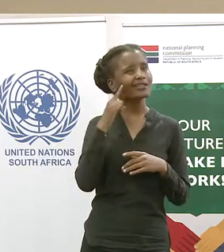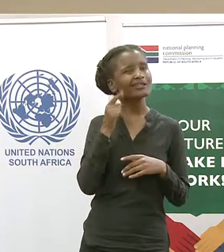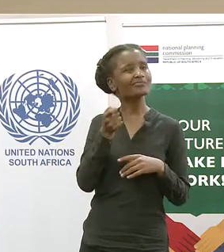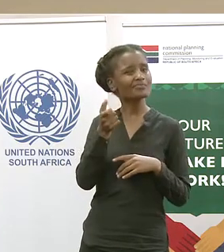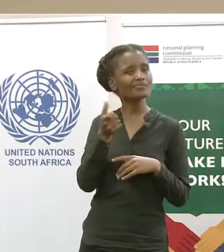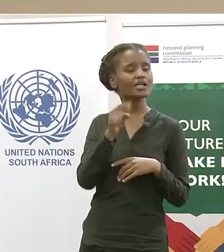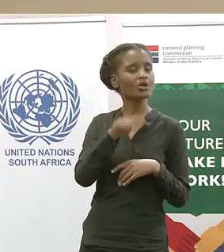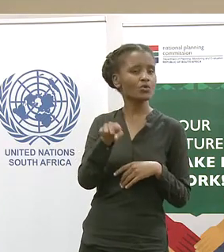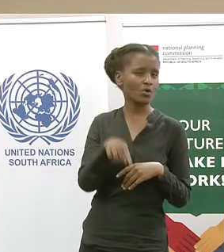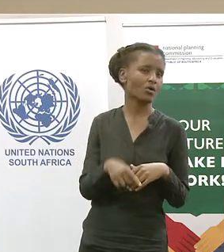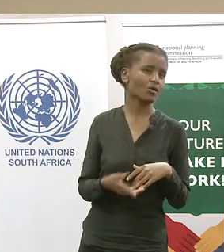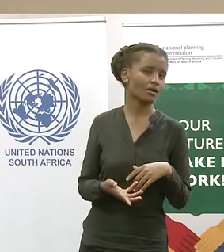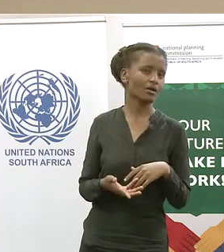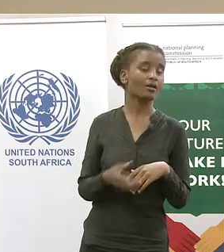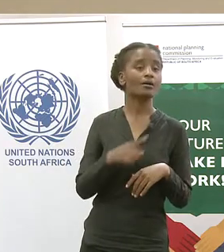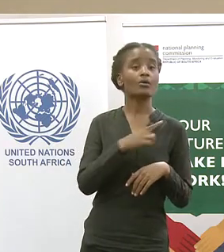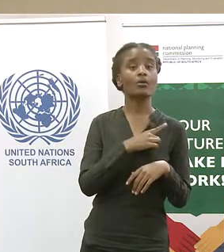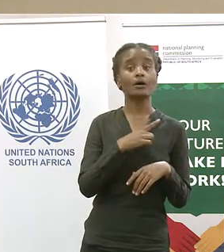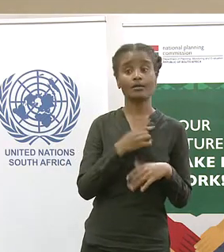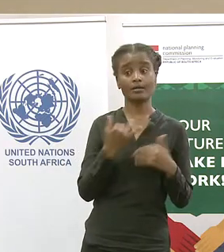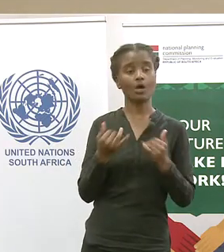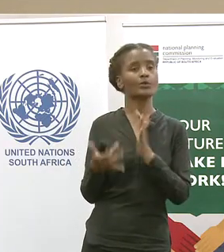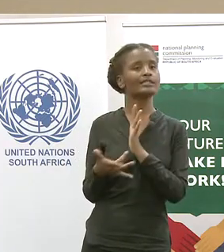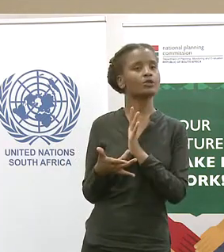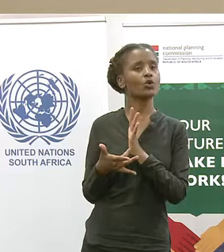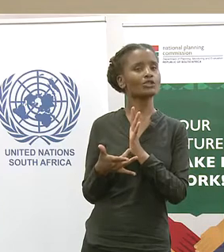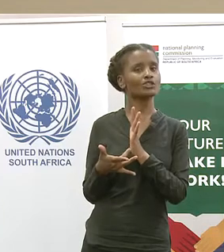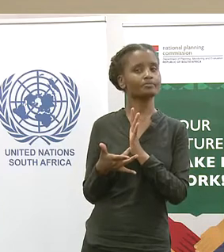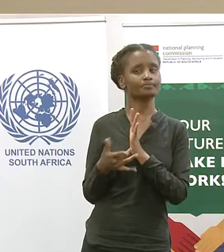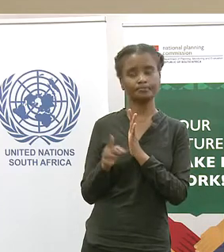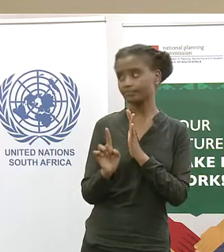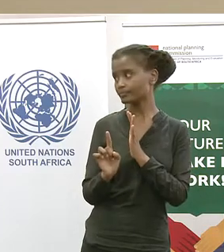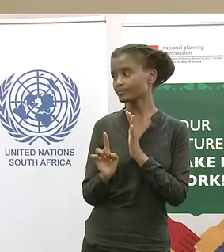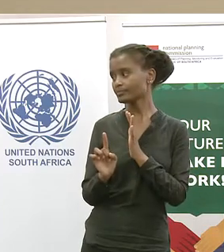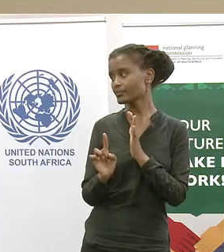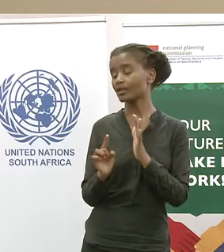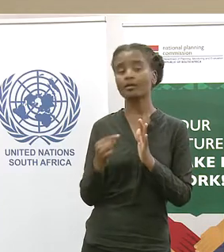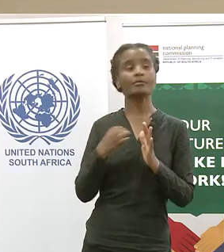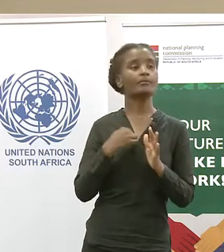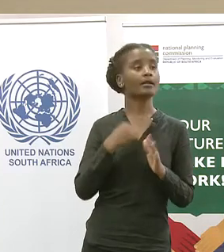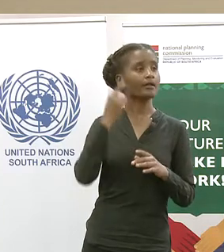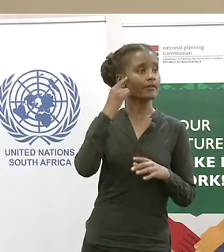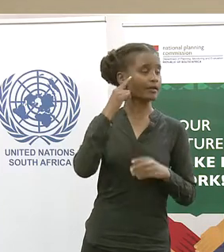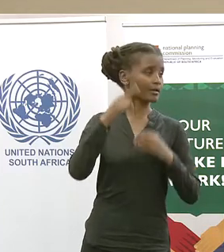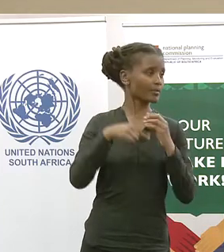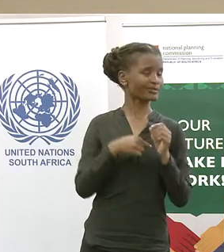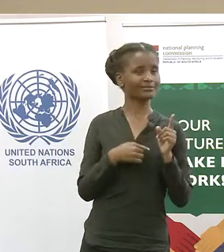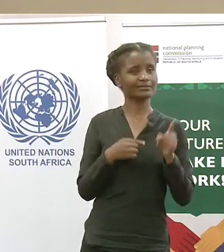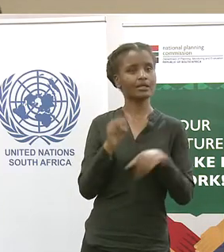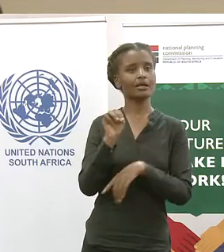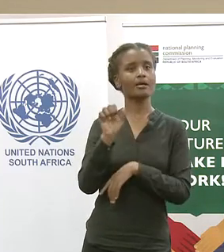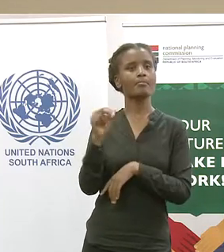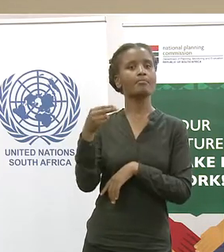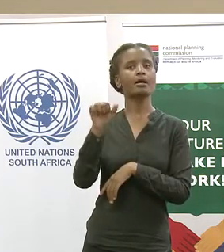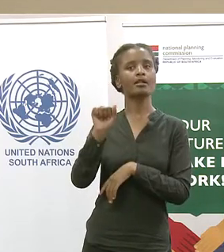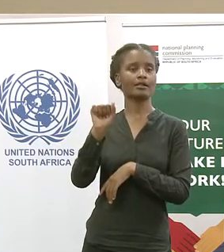In the context of technology, and I'll pick up on the points that you ended off with, Dr. Mathati, when you spoke about